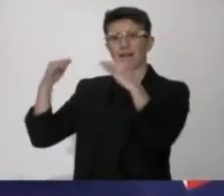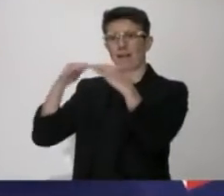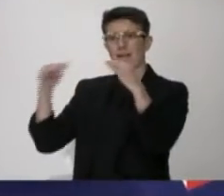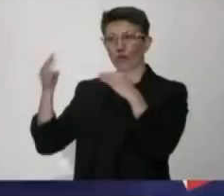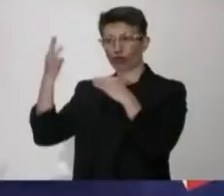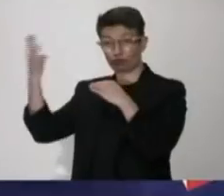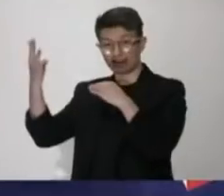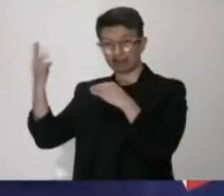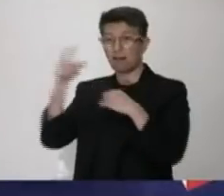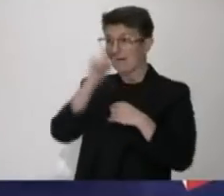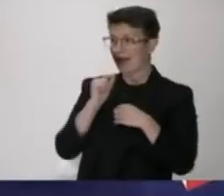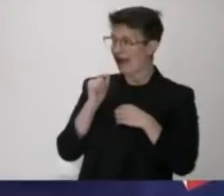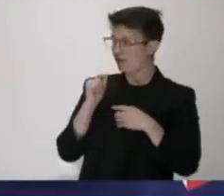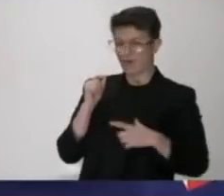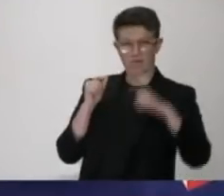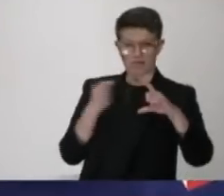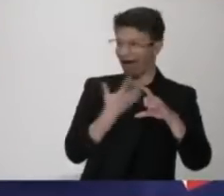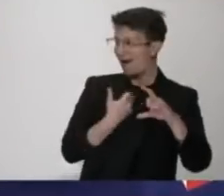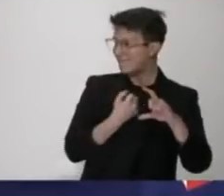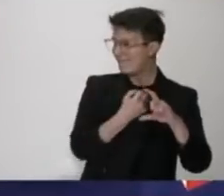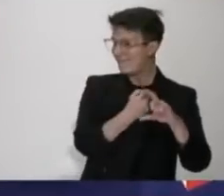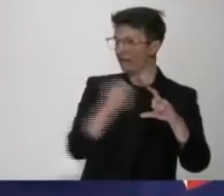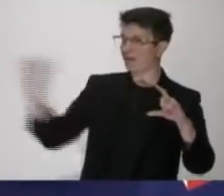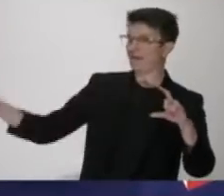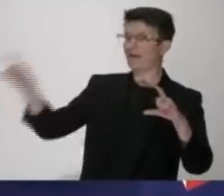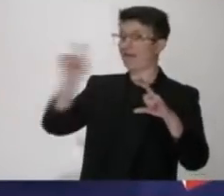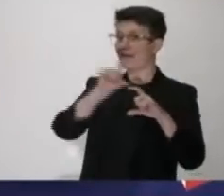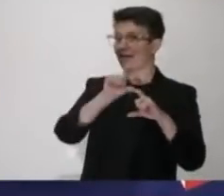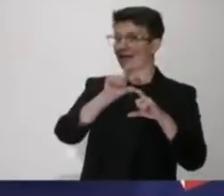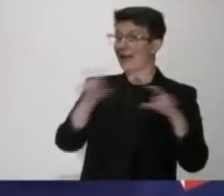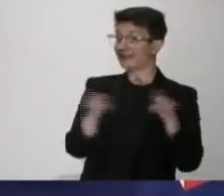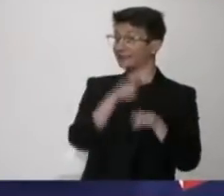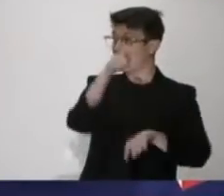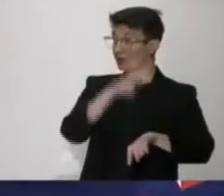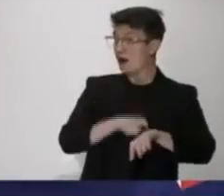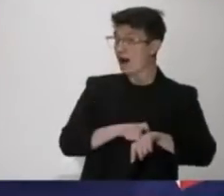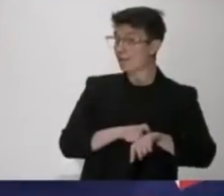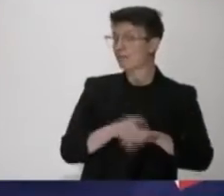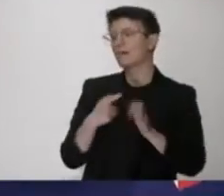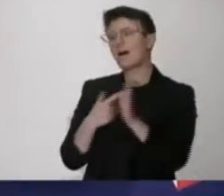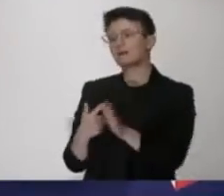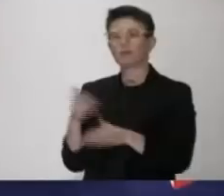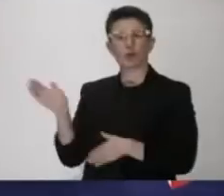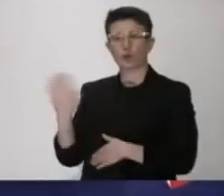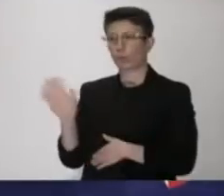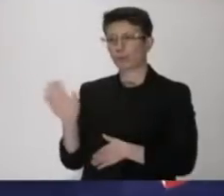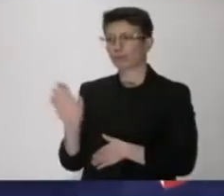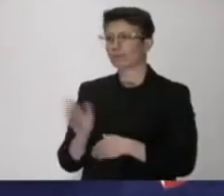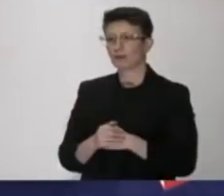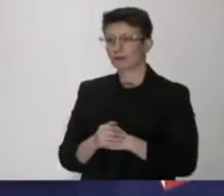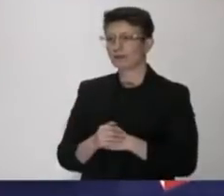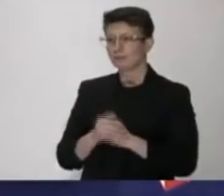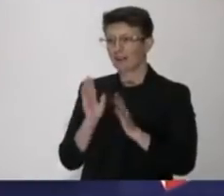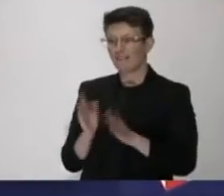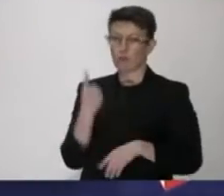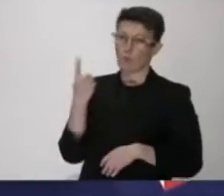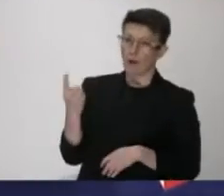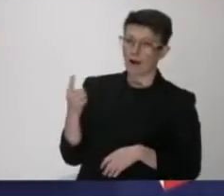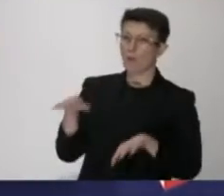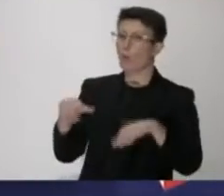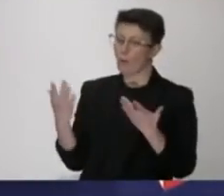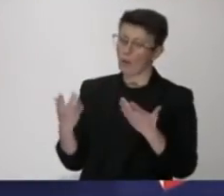the same time, and you have to apply for it within this period. Jenna. Do Steve, whichever, Justin, Jenna,